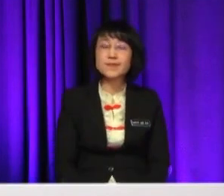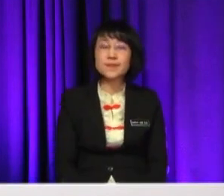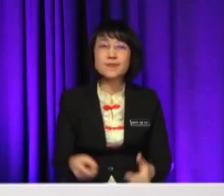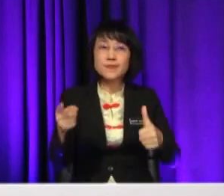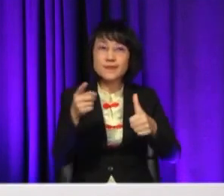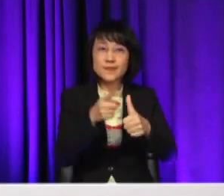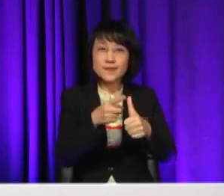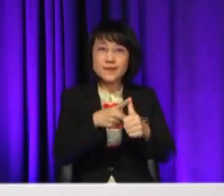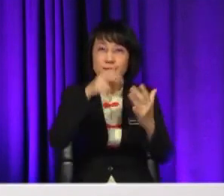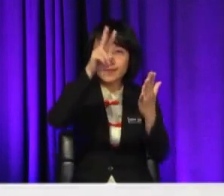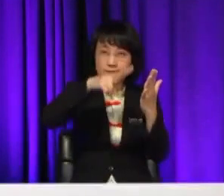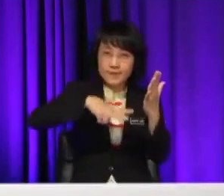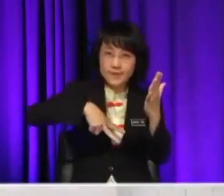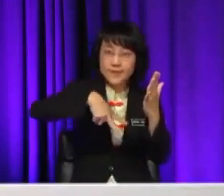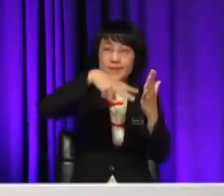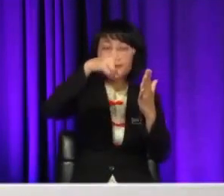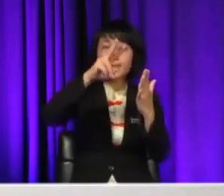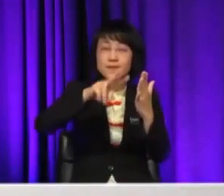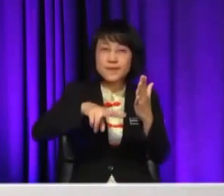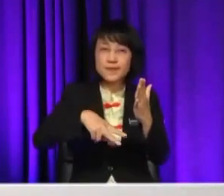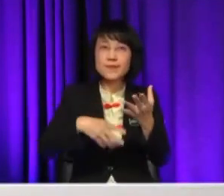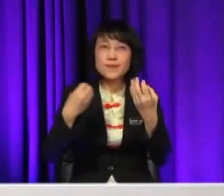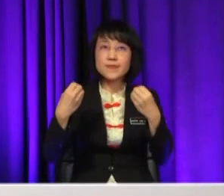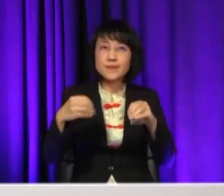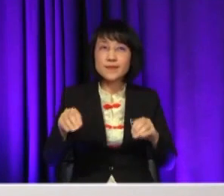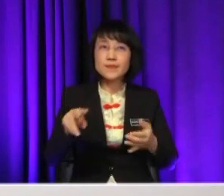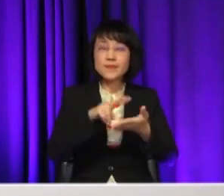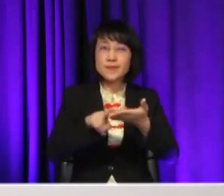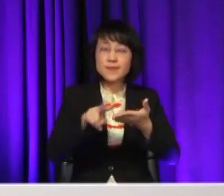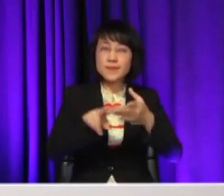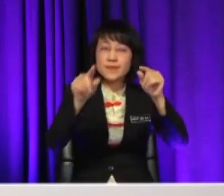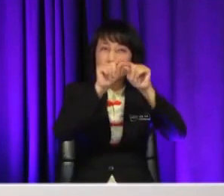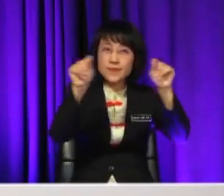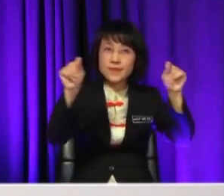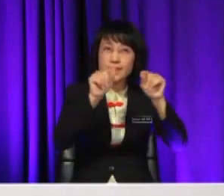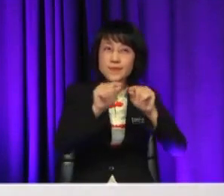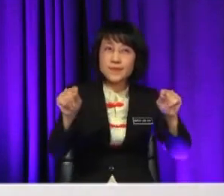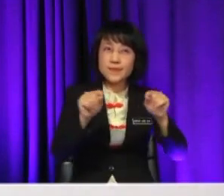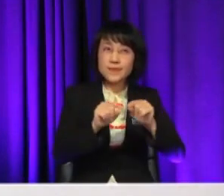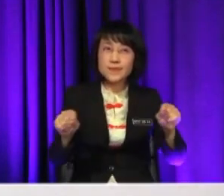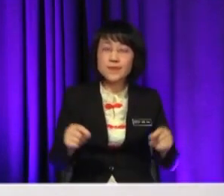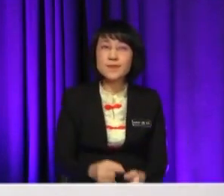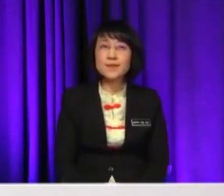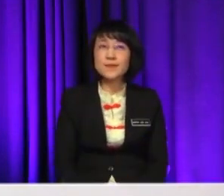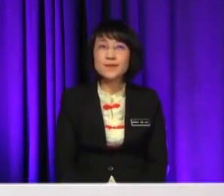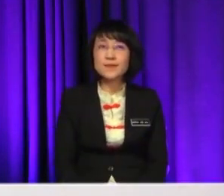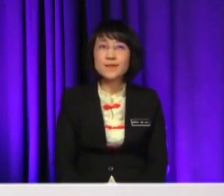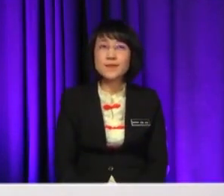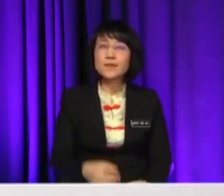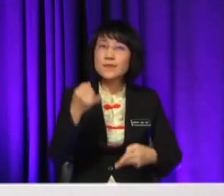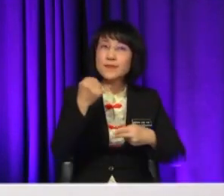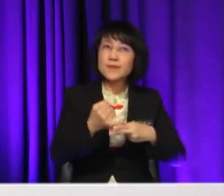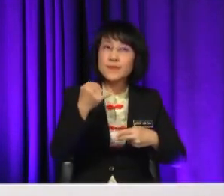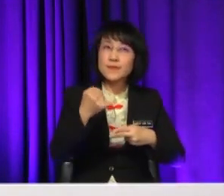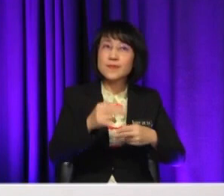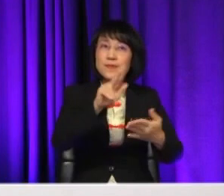whole and then you look at it per line. Is it to find certain elements? Yes, it's to identify the